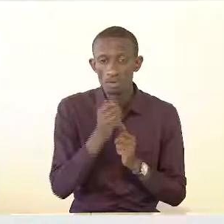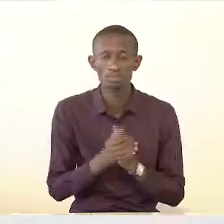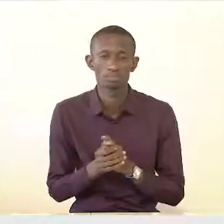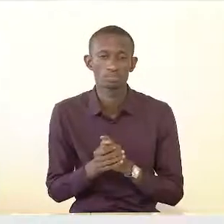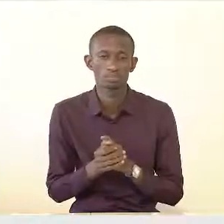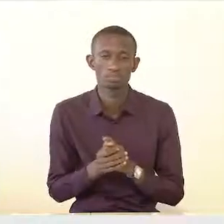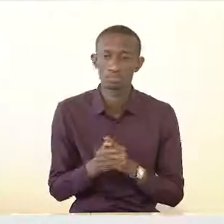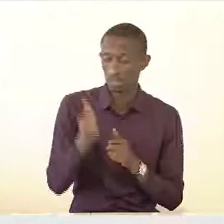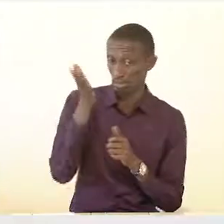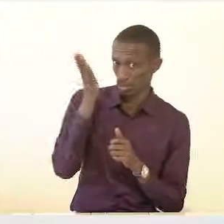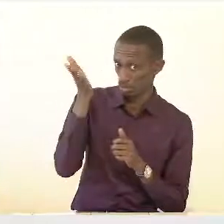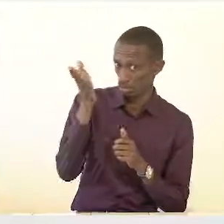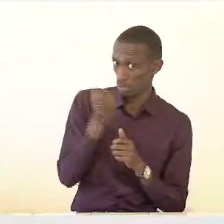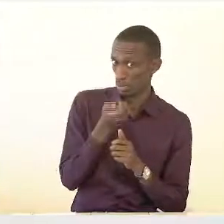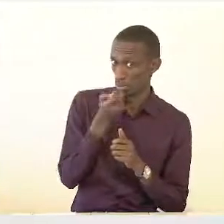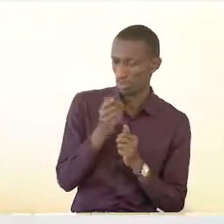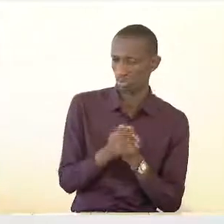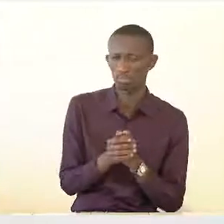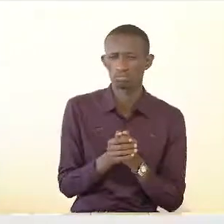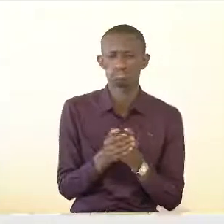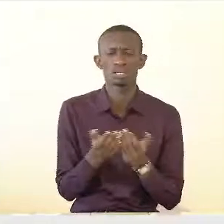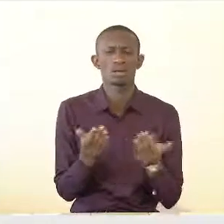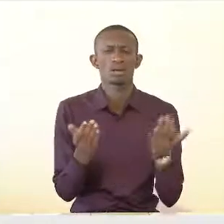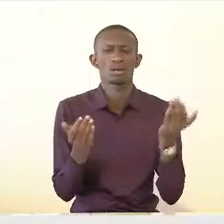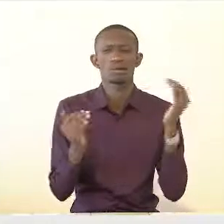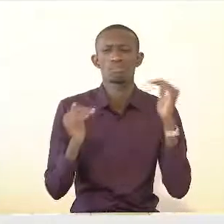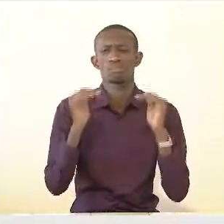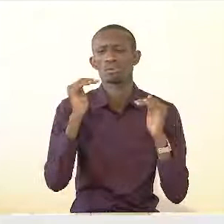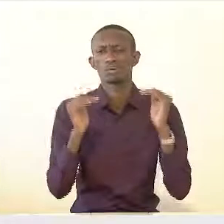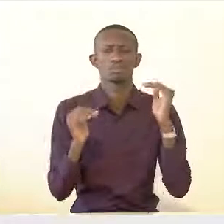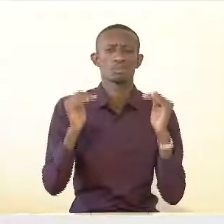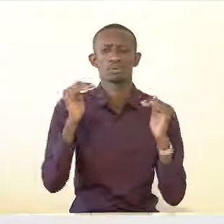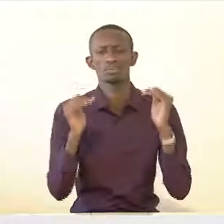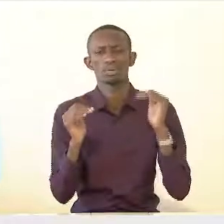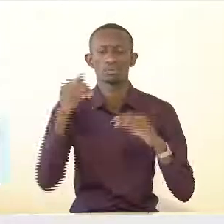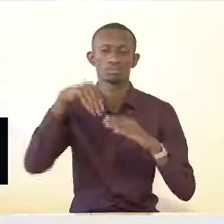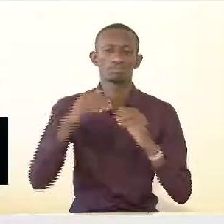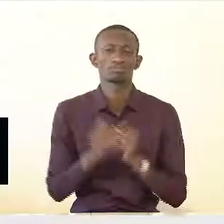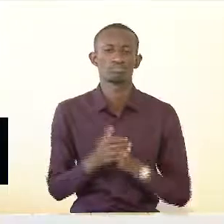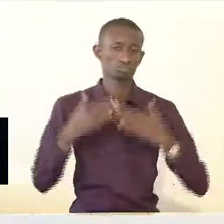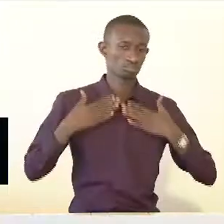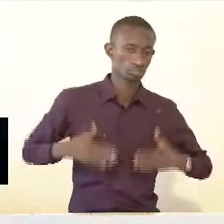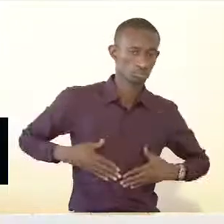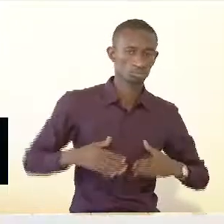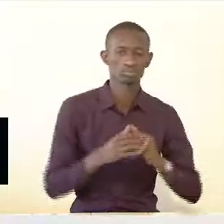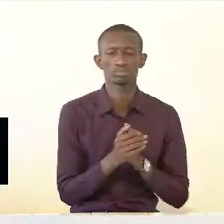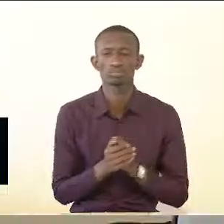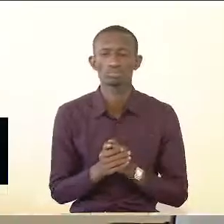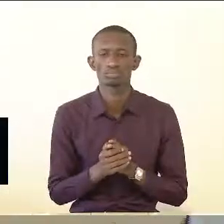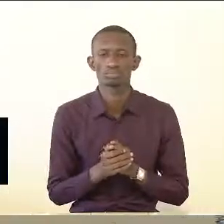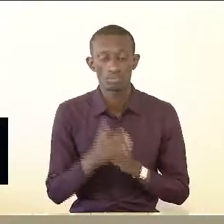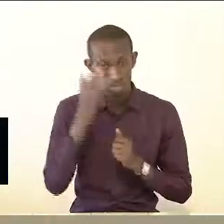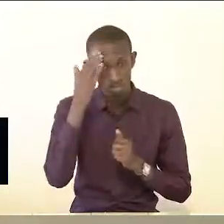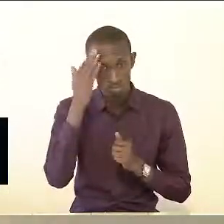is approximately the normal body temperature of the body. You know, as I've been telling you several